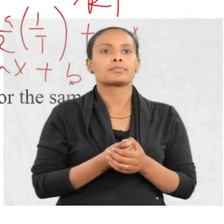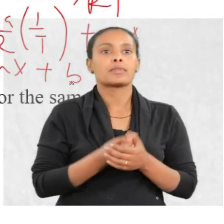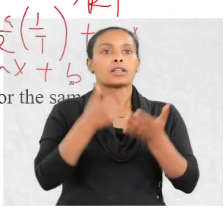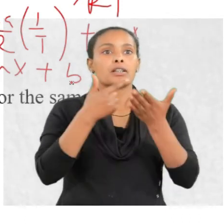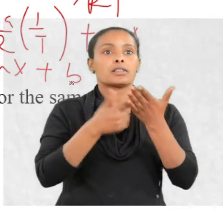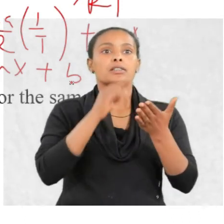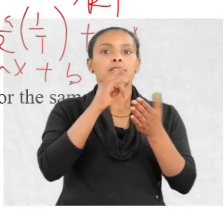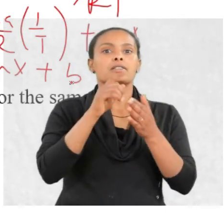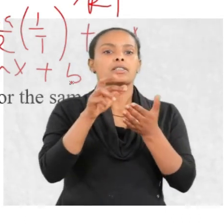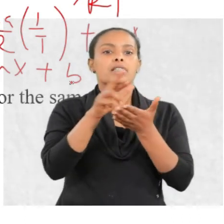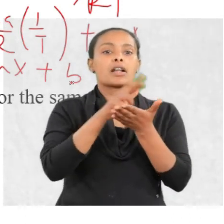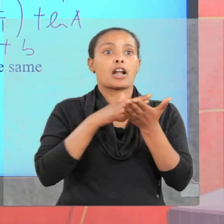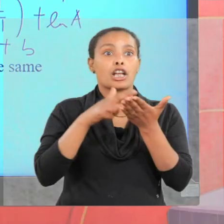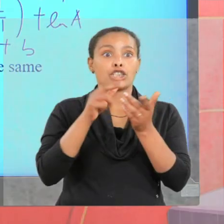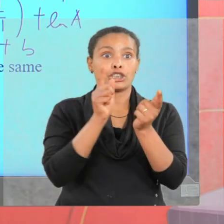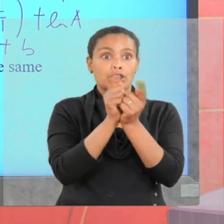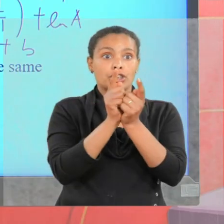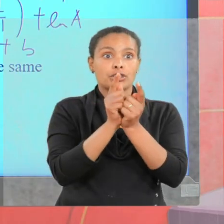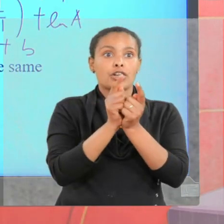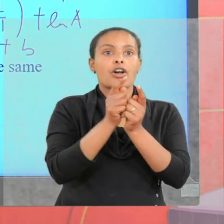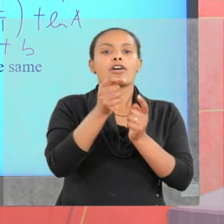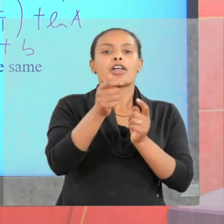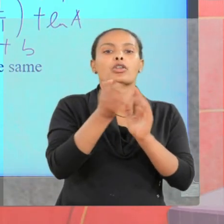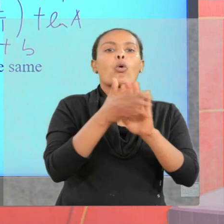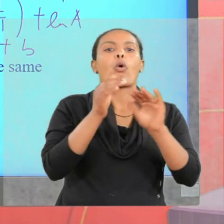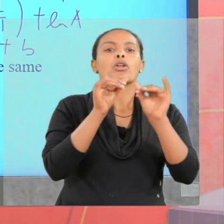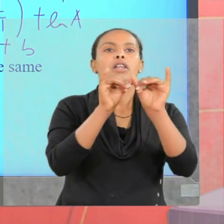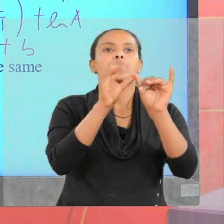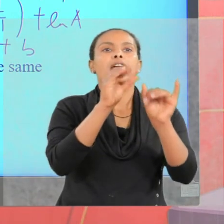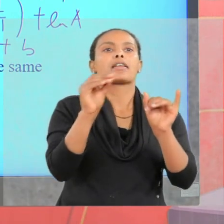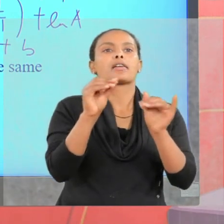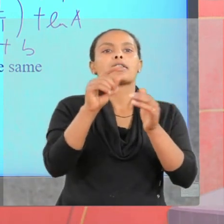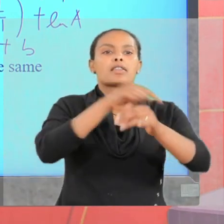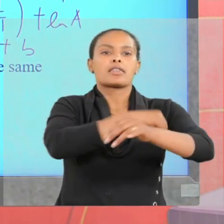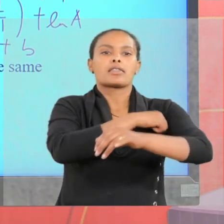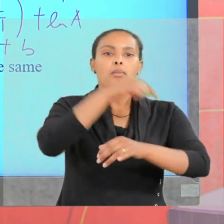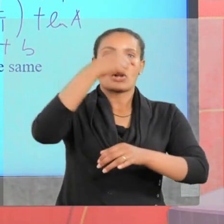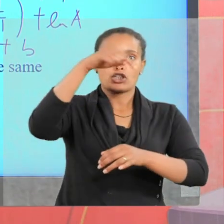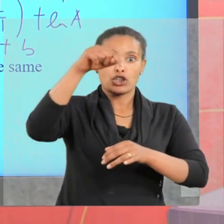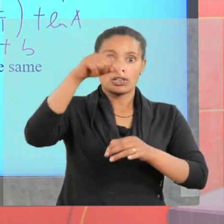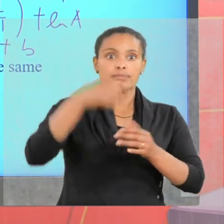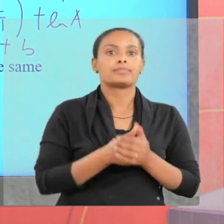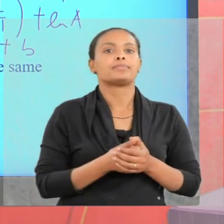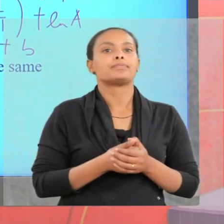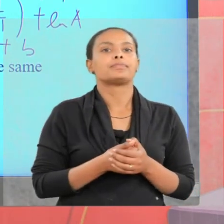This is the relation between rate constant and temperature.